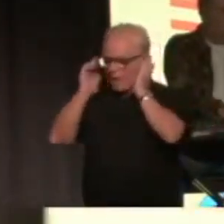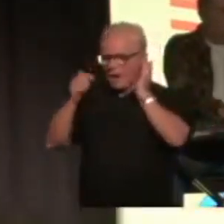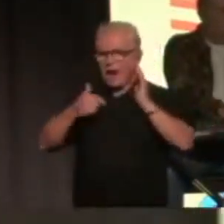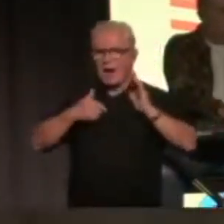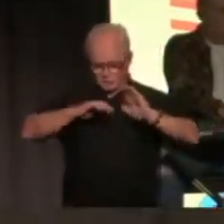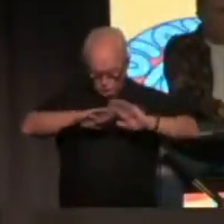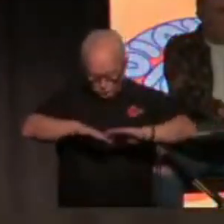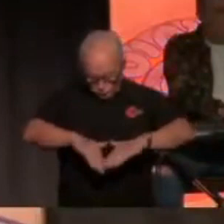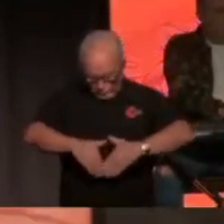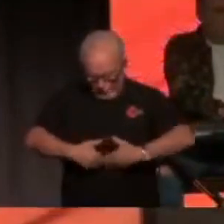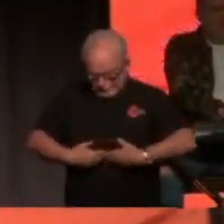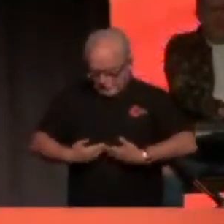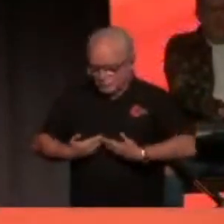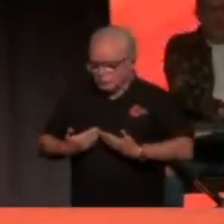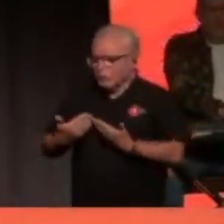Yeah, I